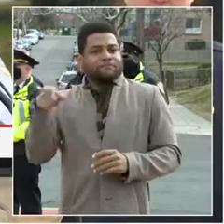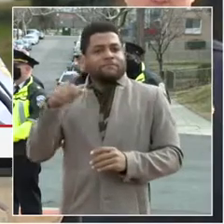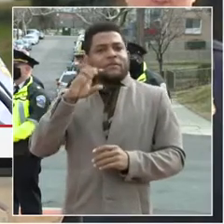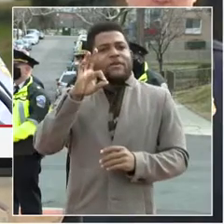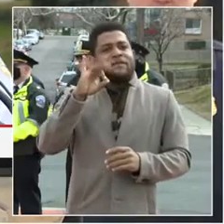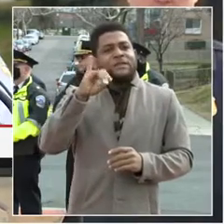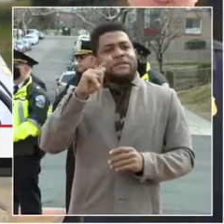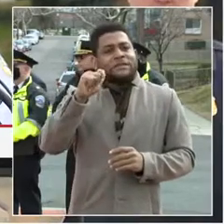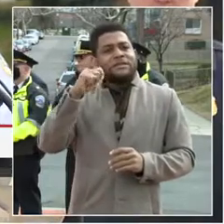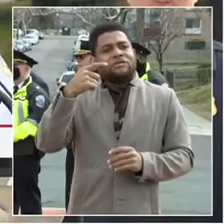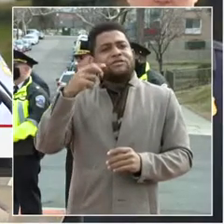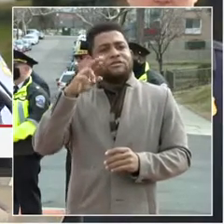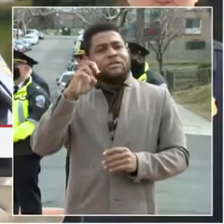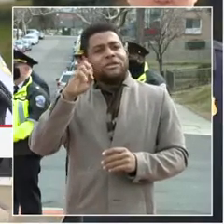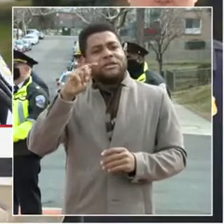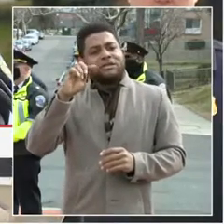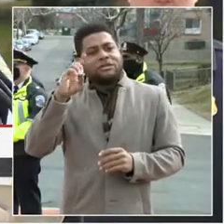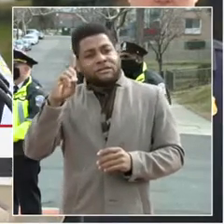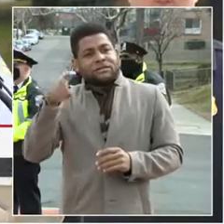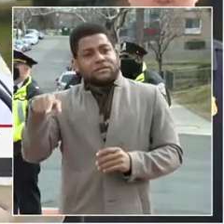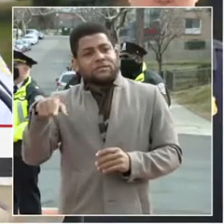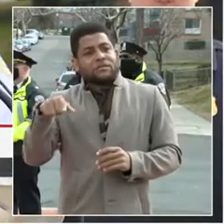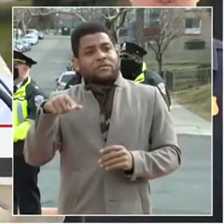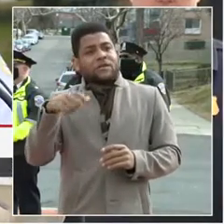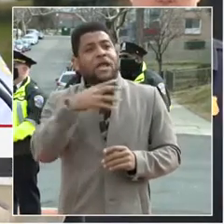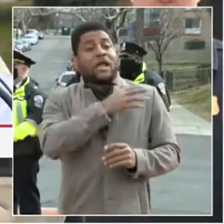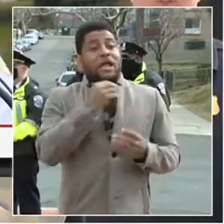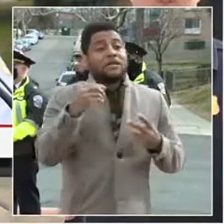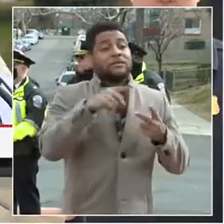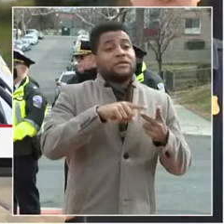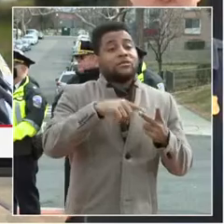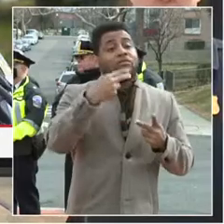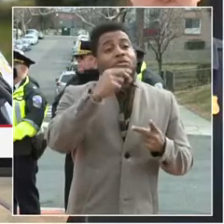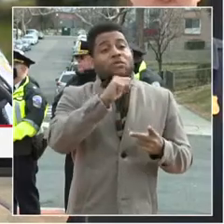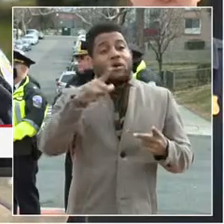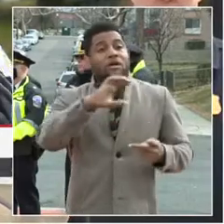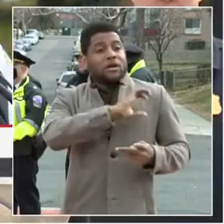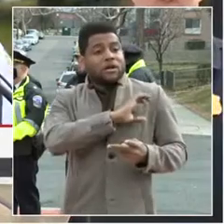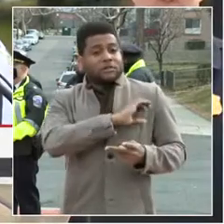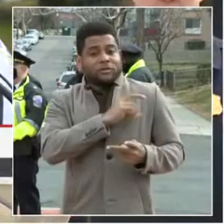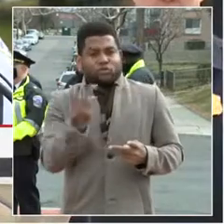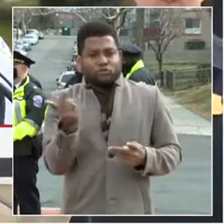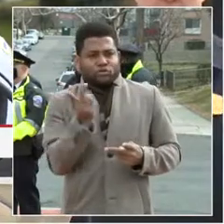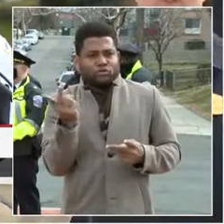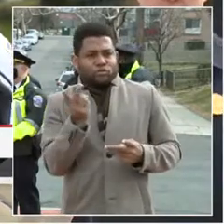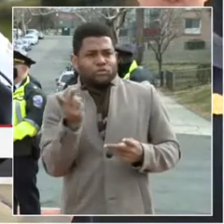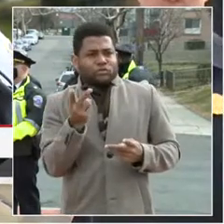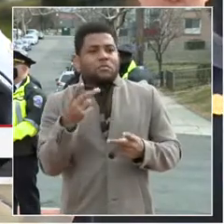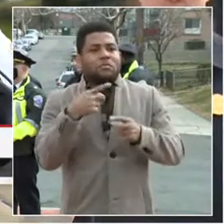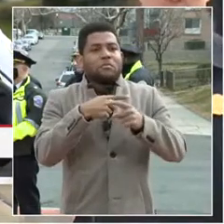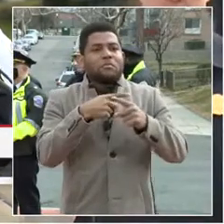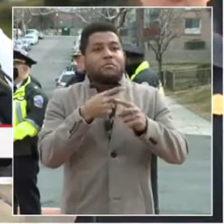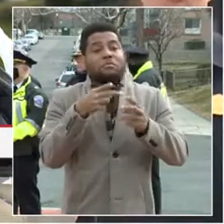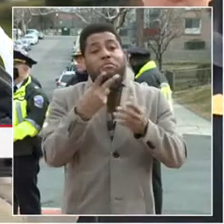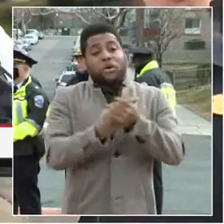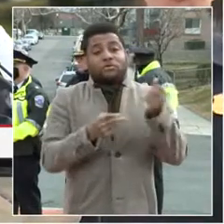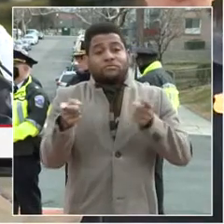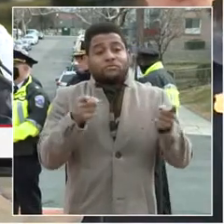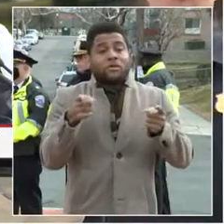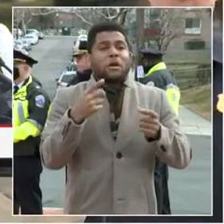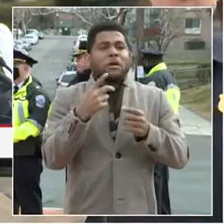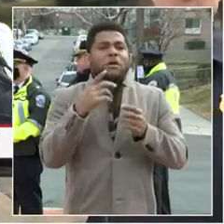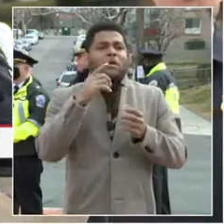and Captain Colin Hall from the 7th District. And by committing resources an entire year in this case, we hope